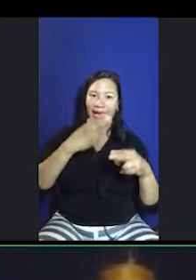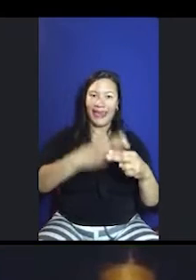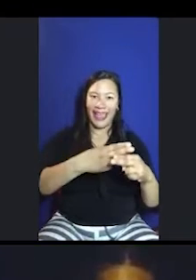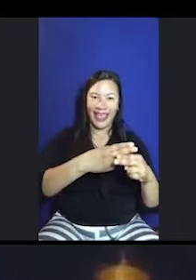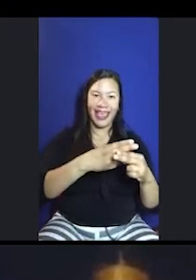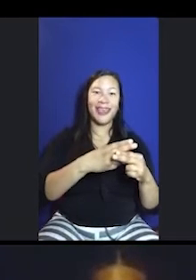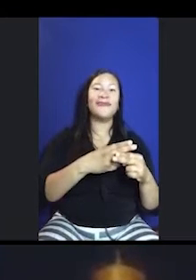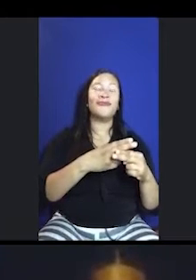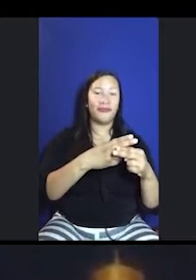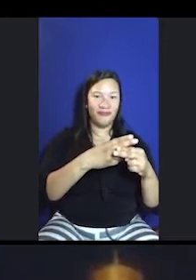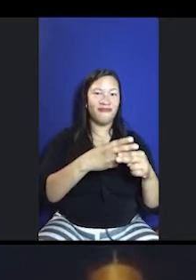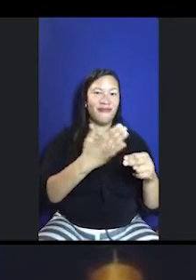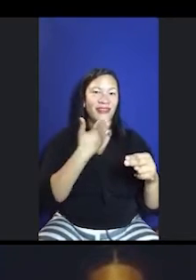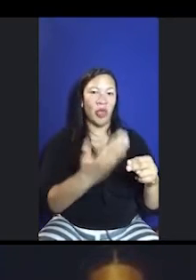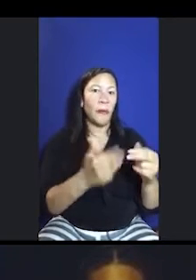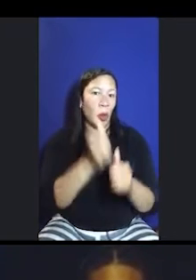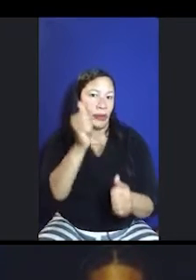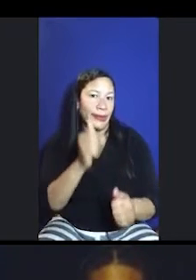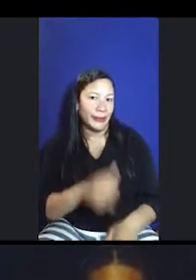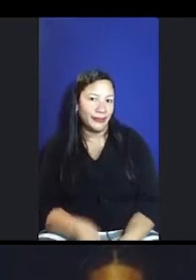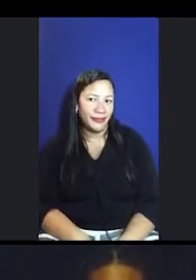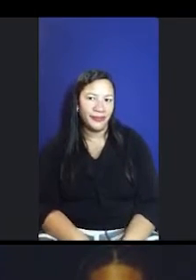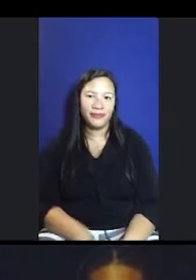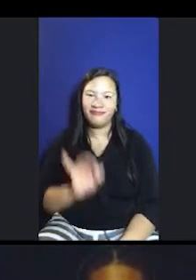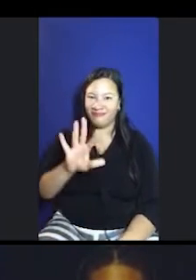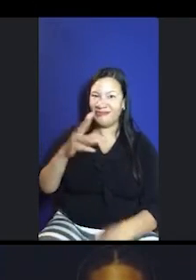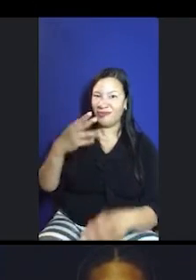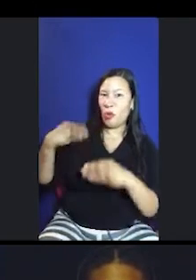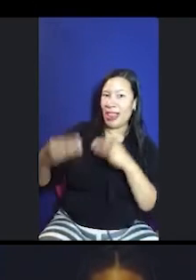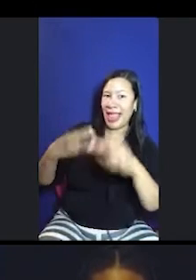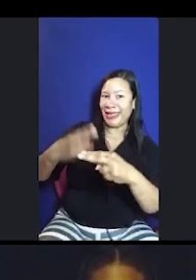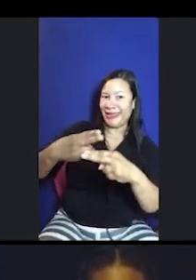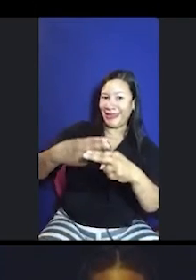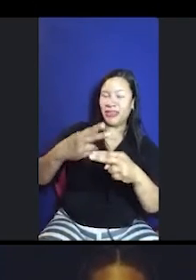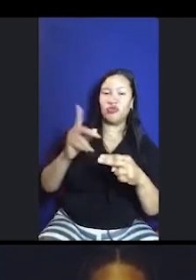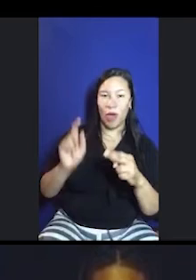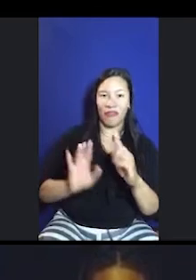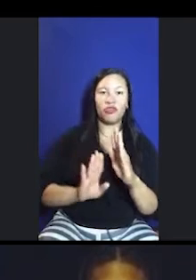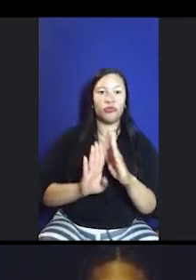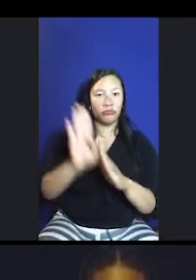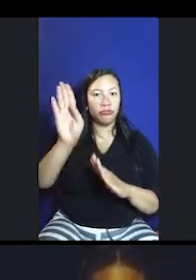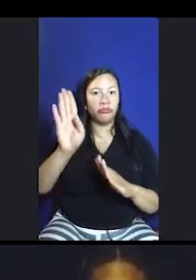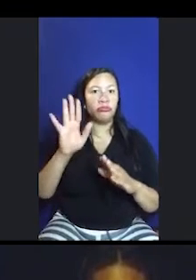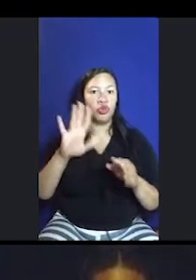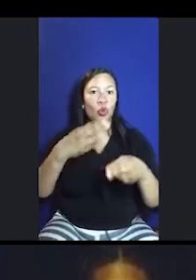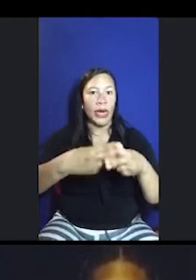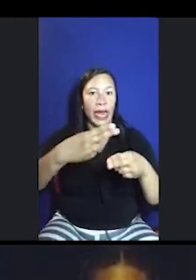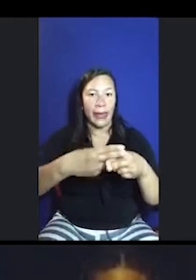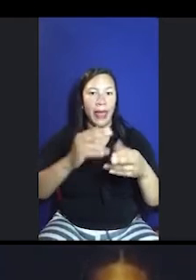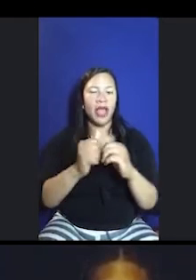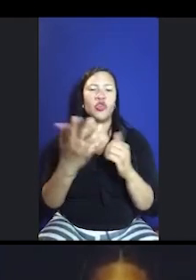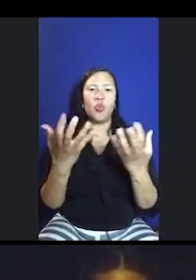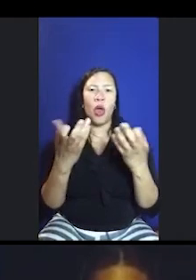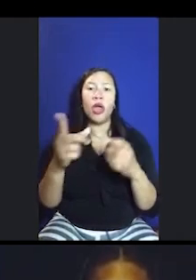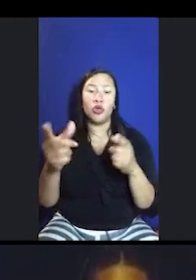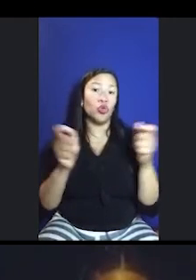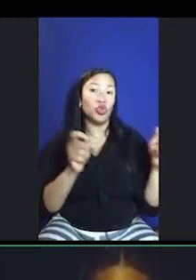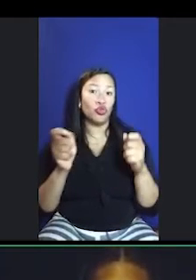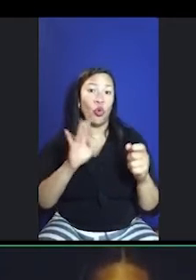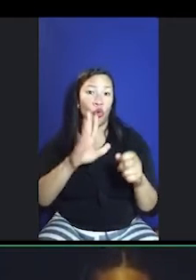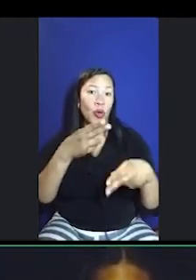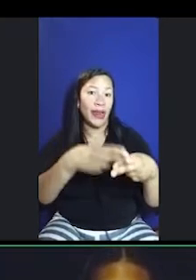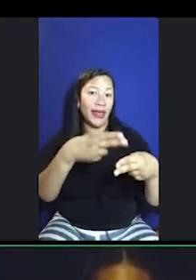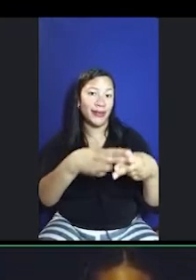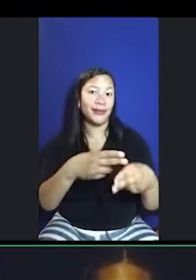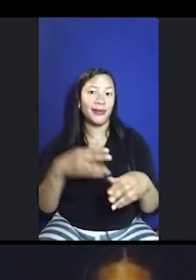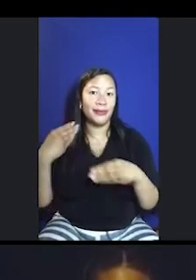stuff. It's your legacy. You gotta build it how you want it. You're in control of it, so do the best